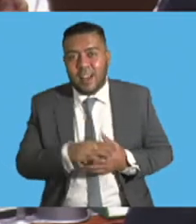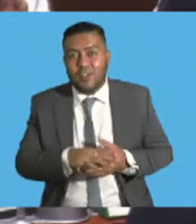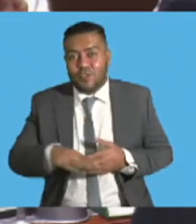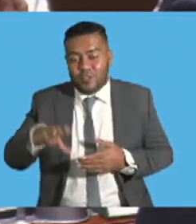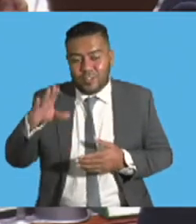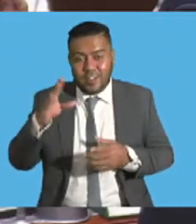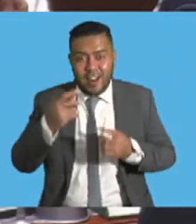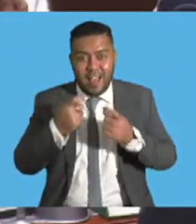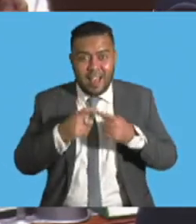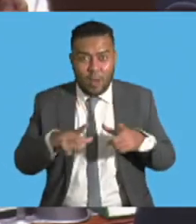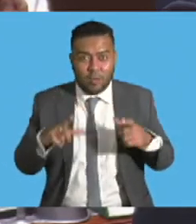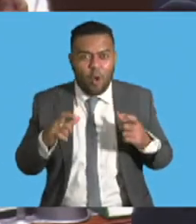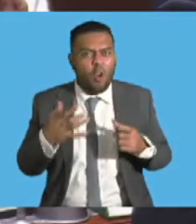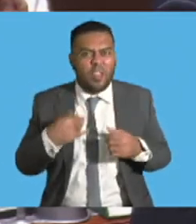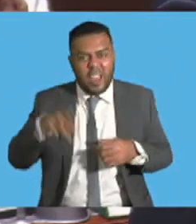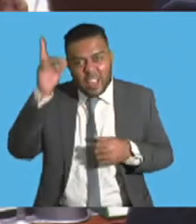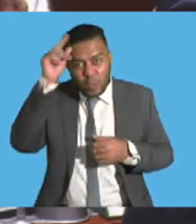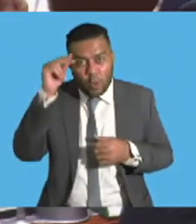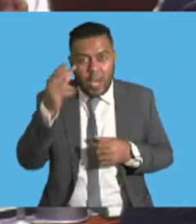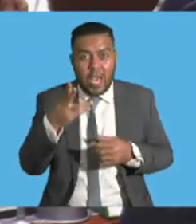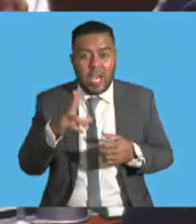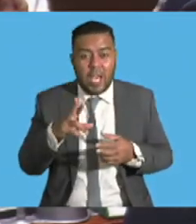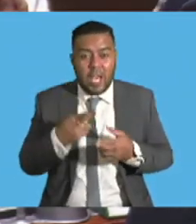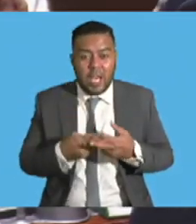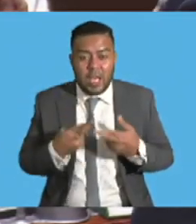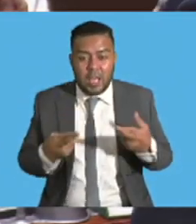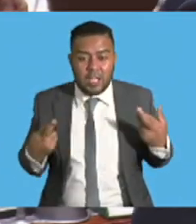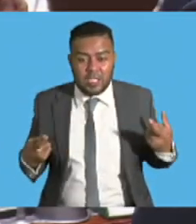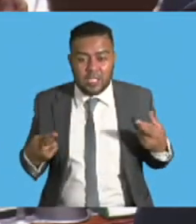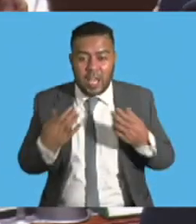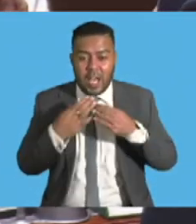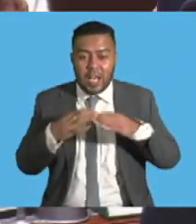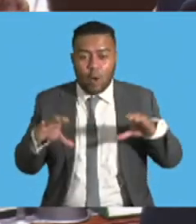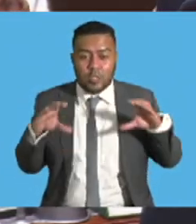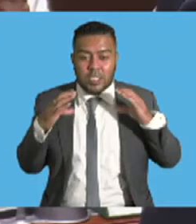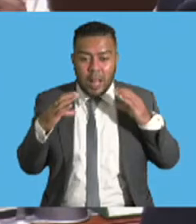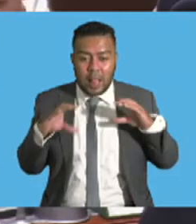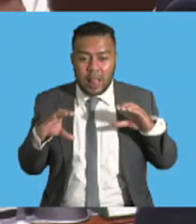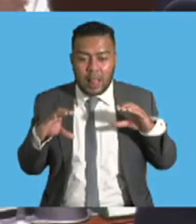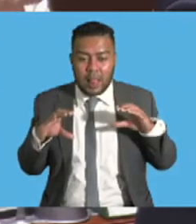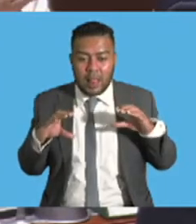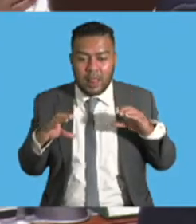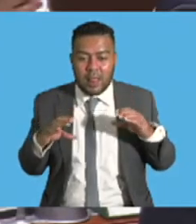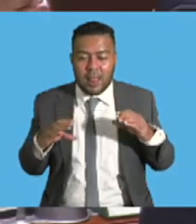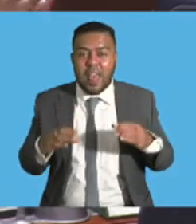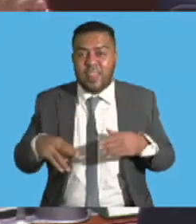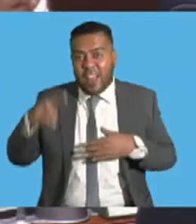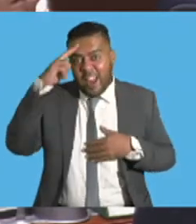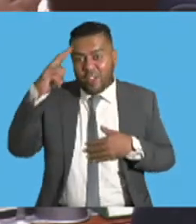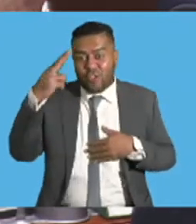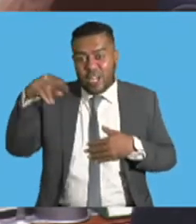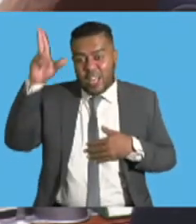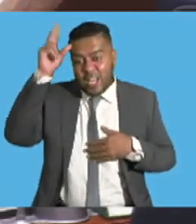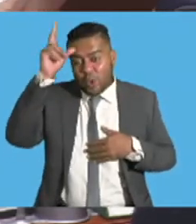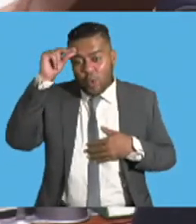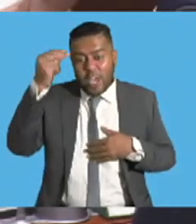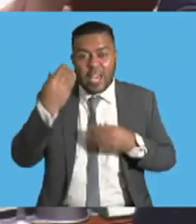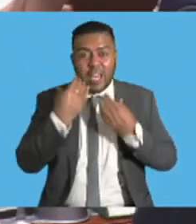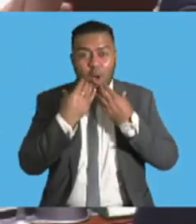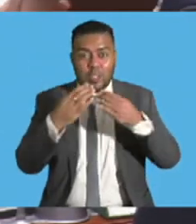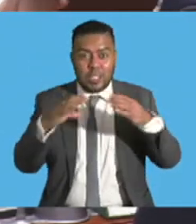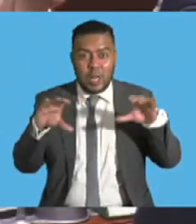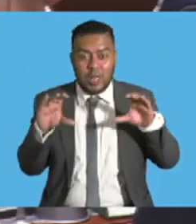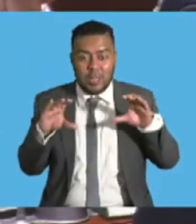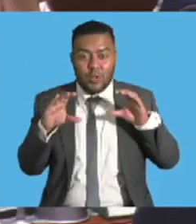Council, the National iTaukei Resource Owners Council, was established in 2015 to support active participation and capacity